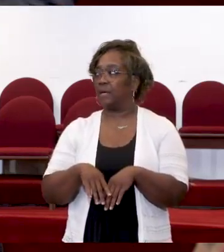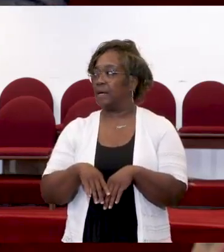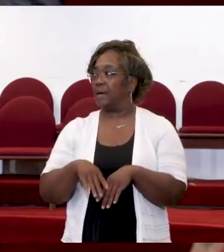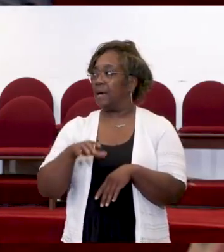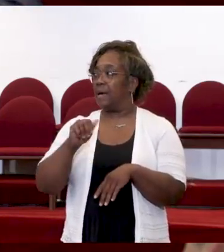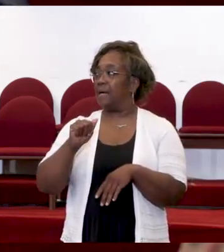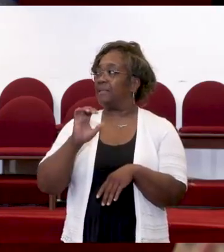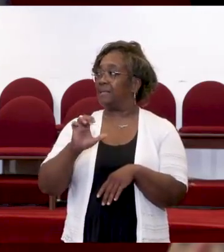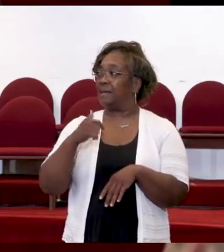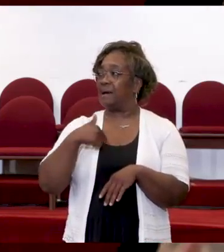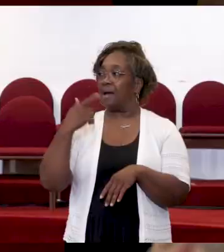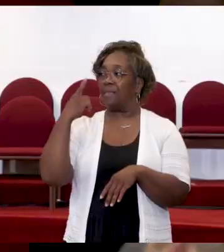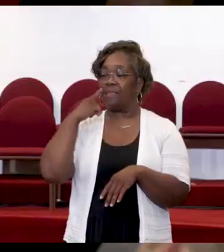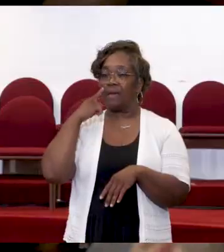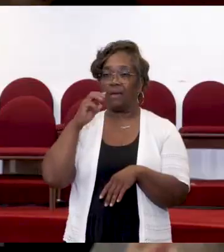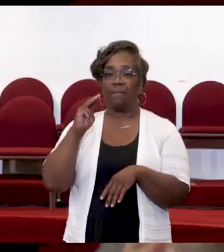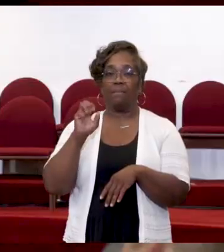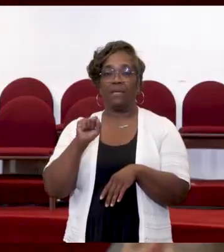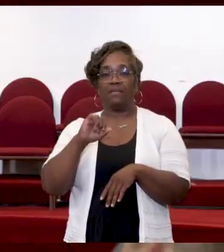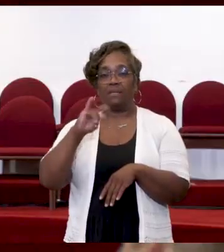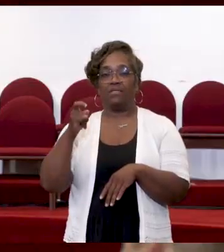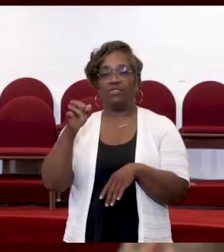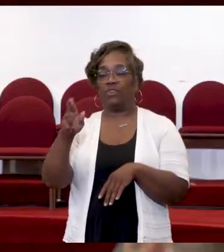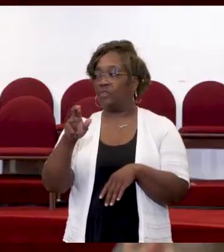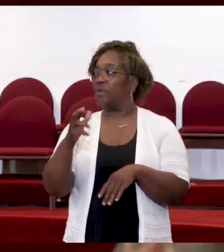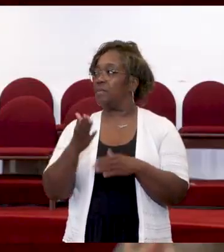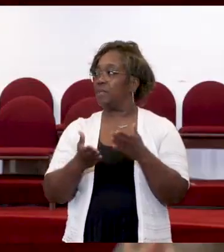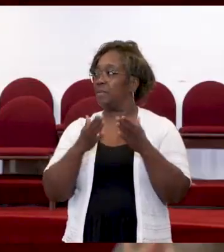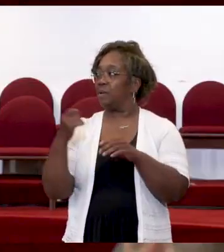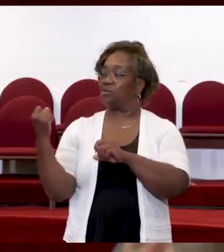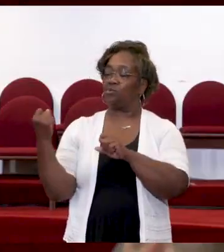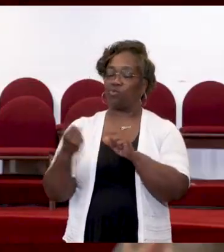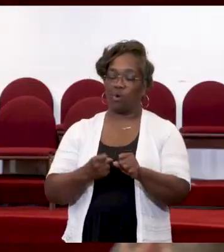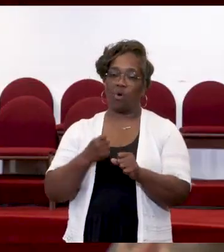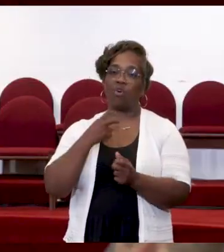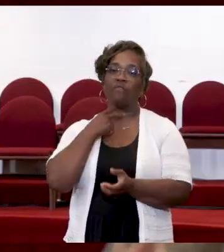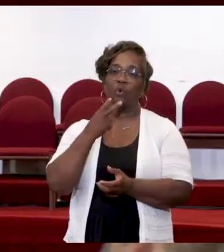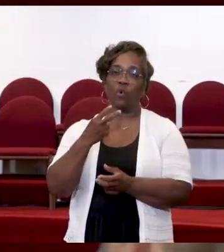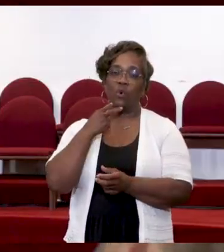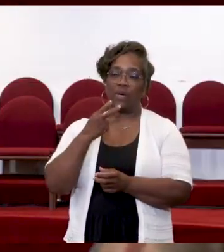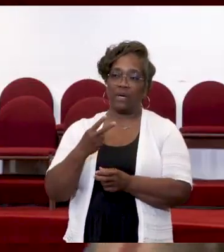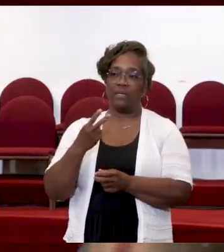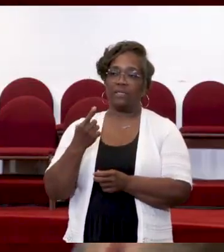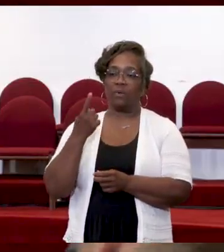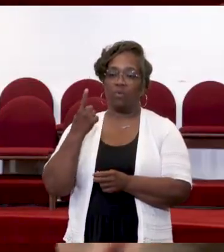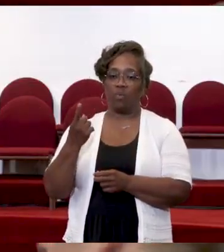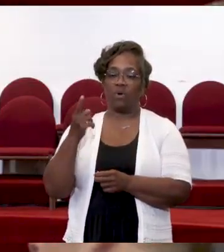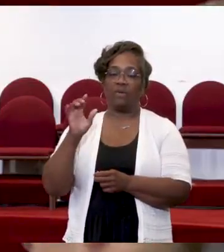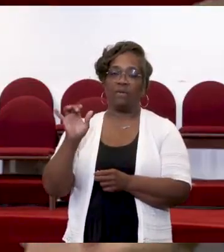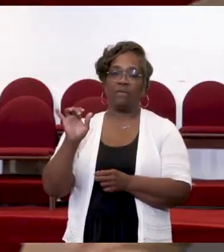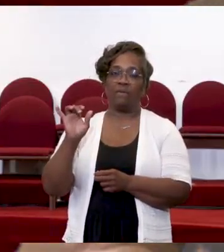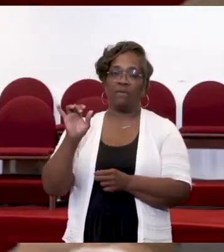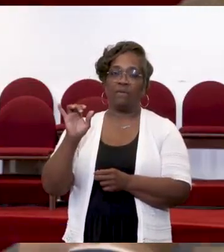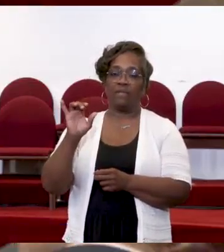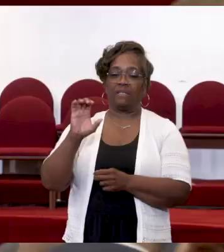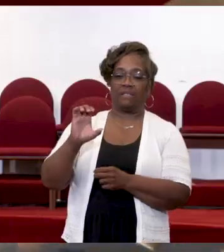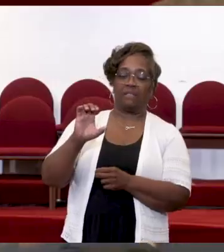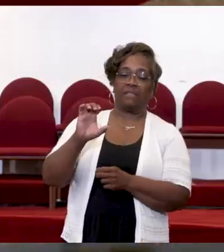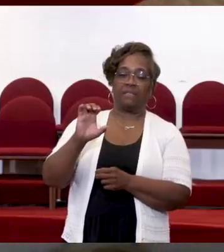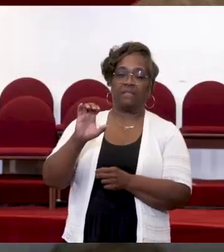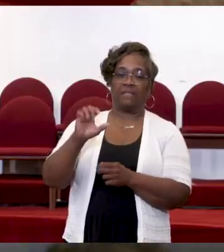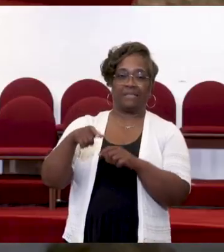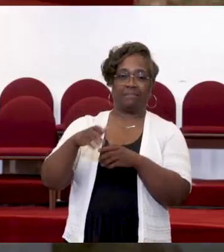I think Ms. Jennifer might be a very powerful voice at one of those ceasefire sessions, and I would love for you to